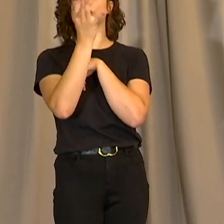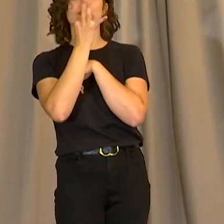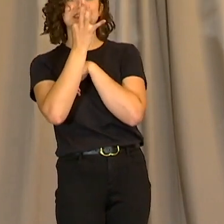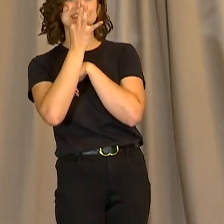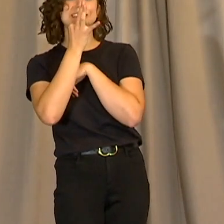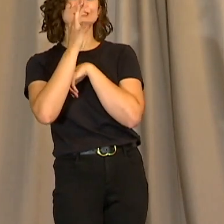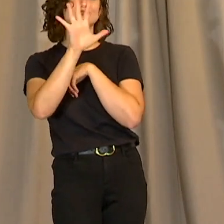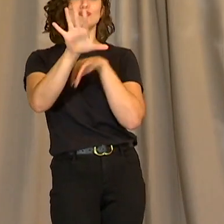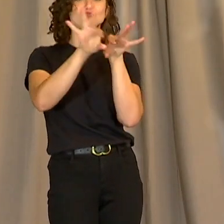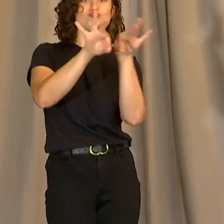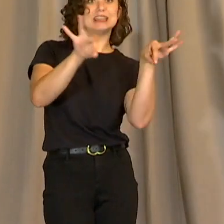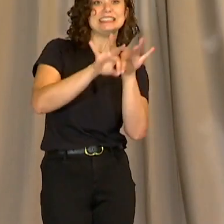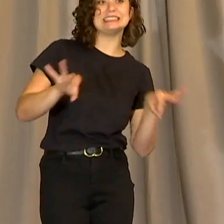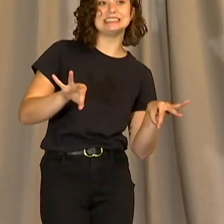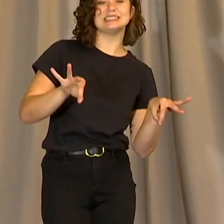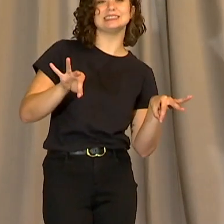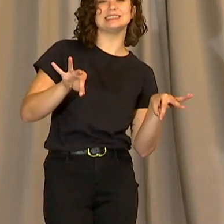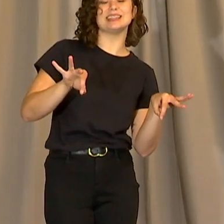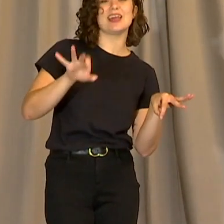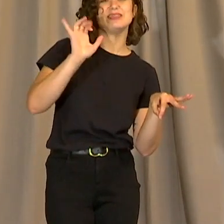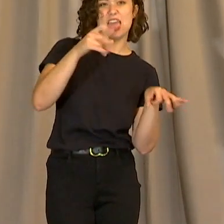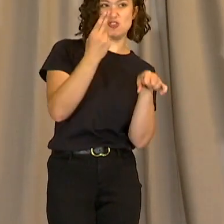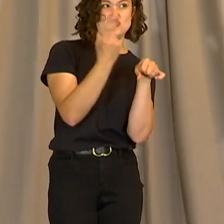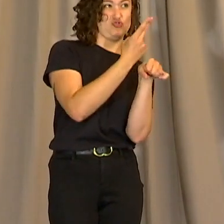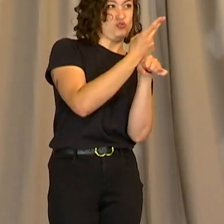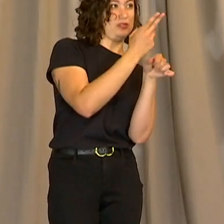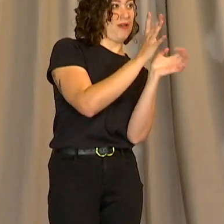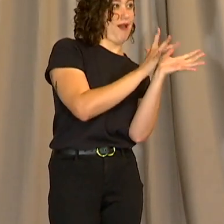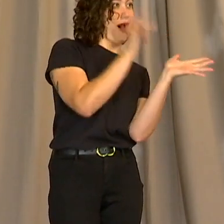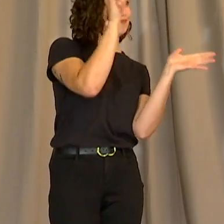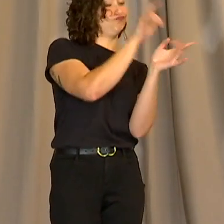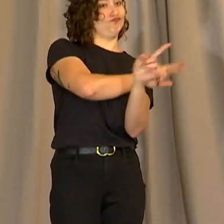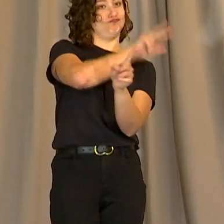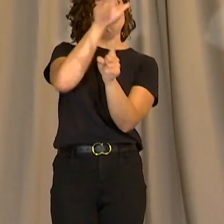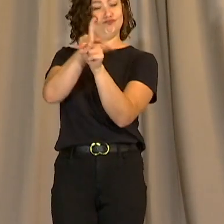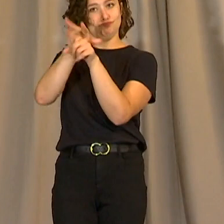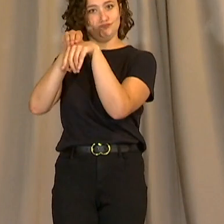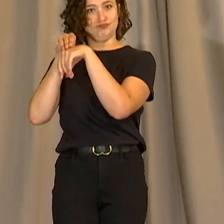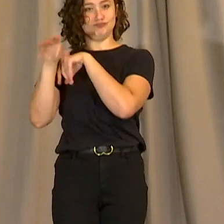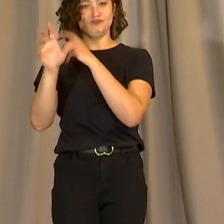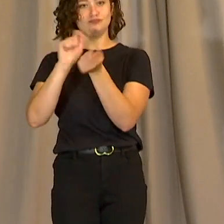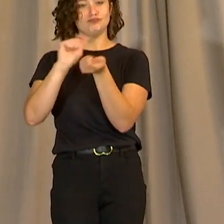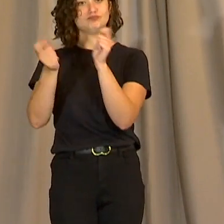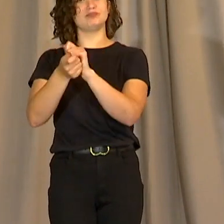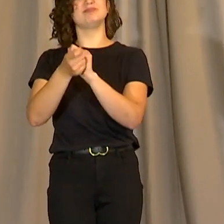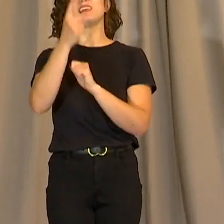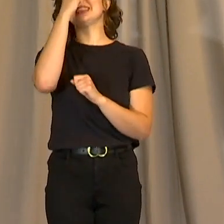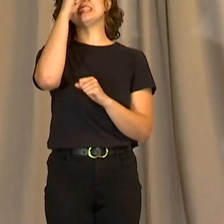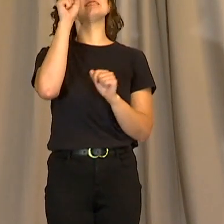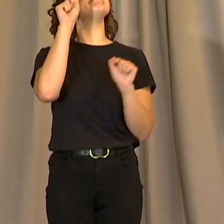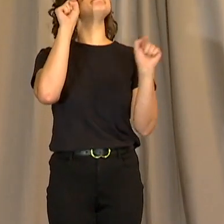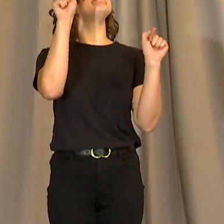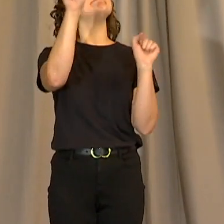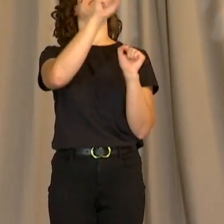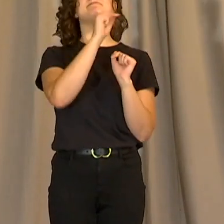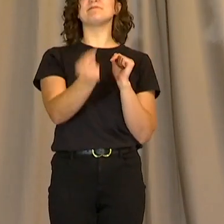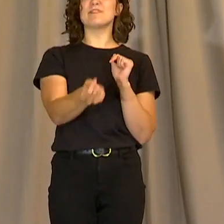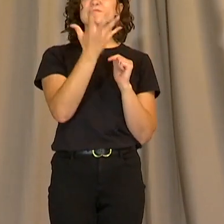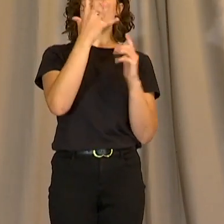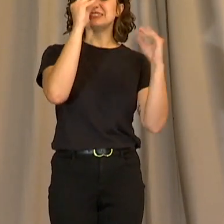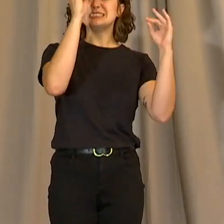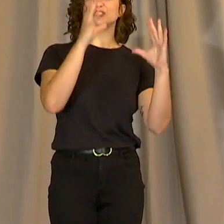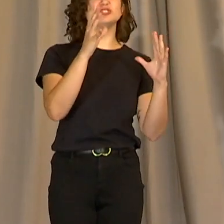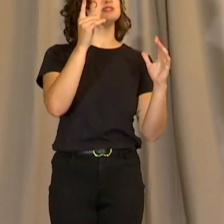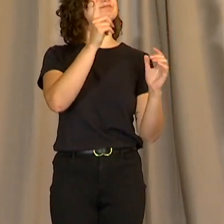degrees, you have to leverage it for the change wherever you are. I think there were maybe 5 educators in here. So you're from all different spheres, all